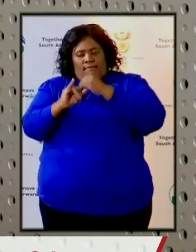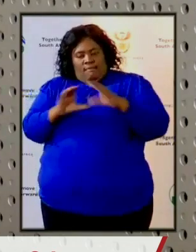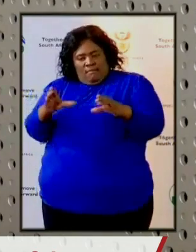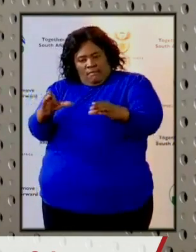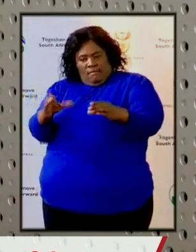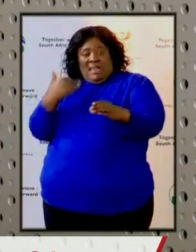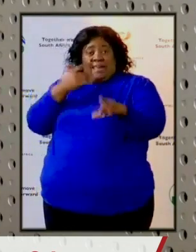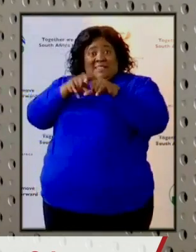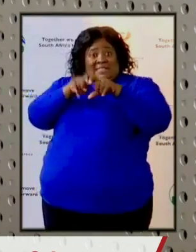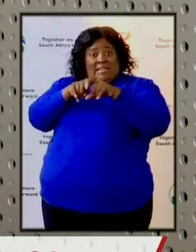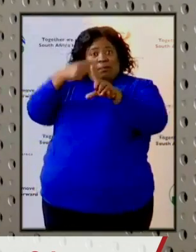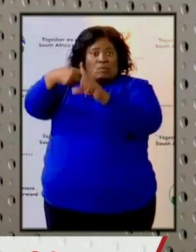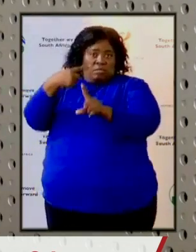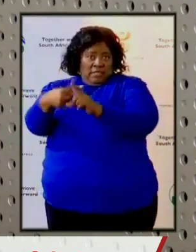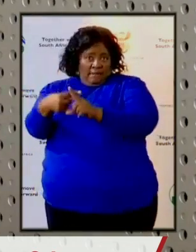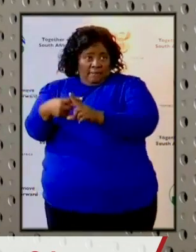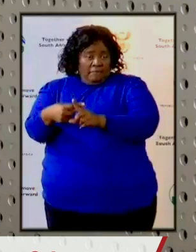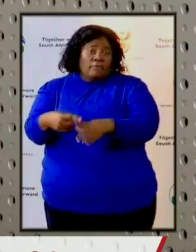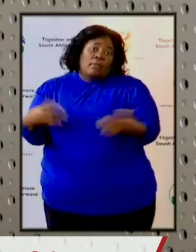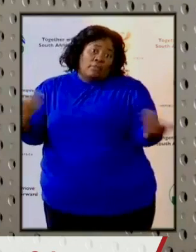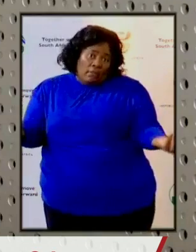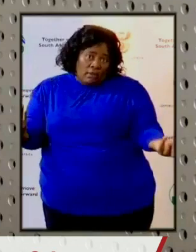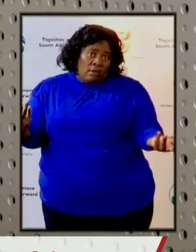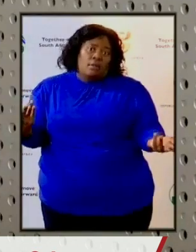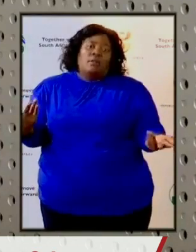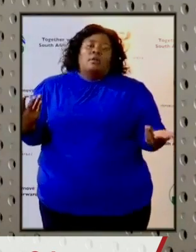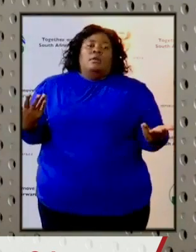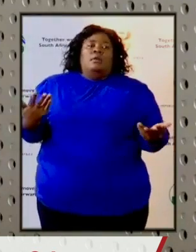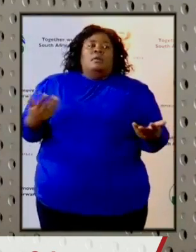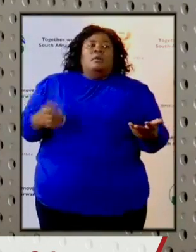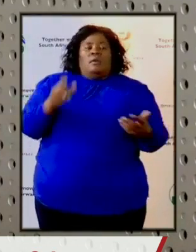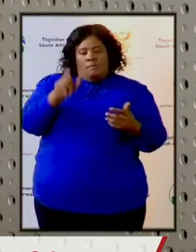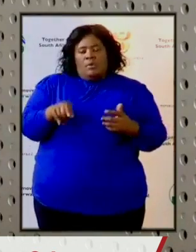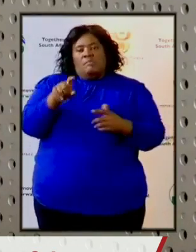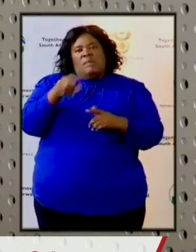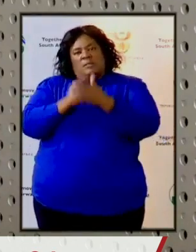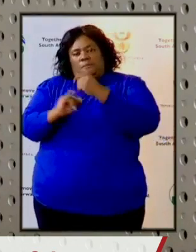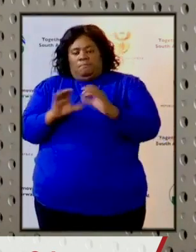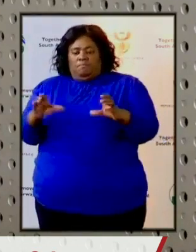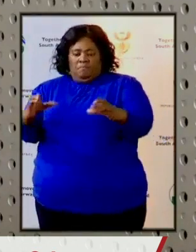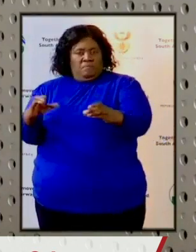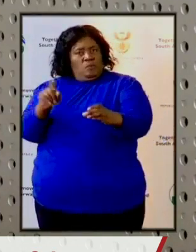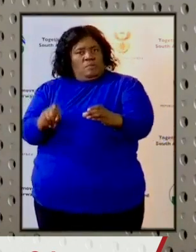positive, obviously they have to be also isolated.